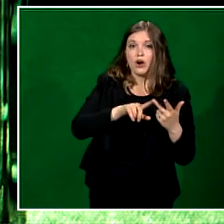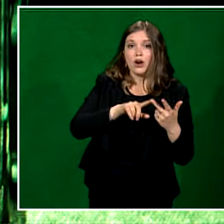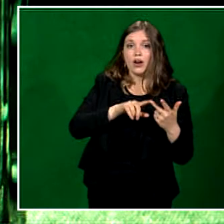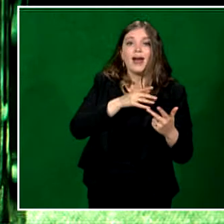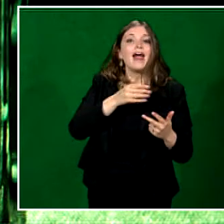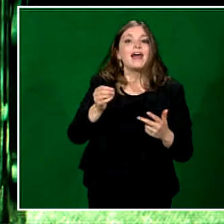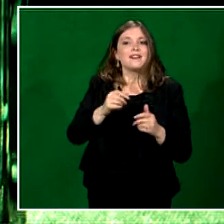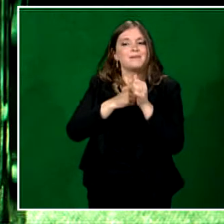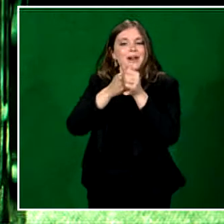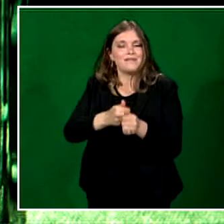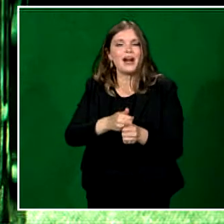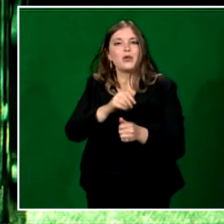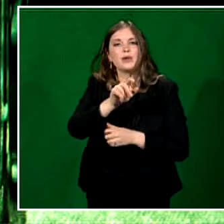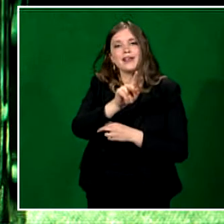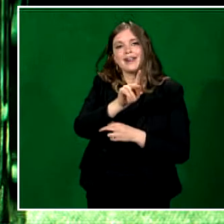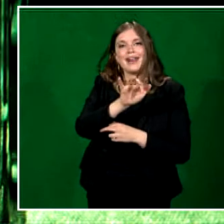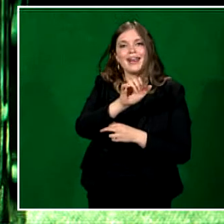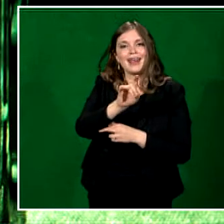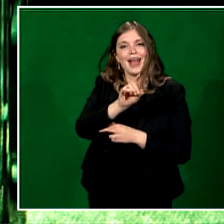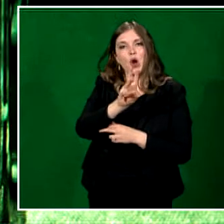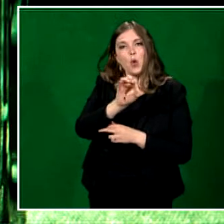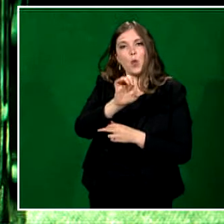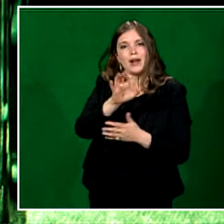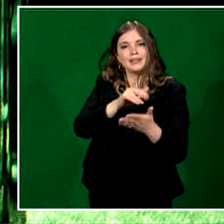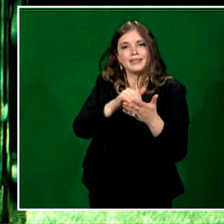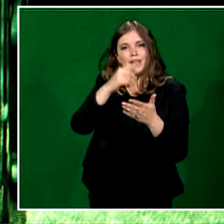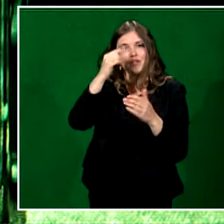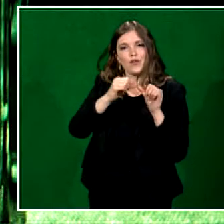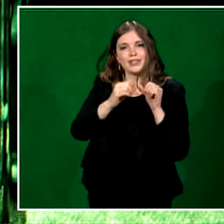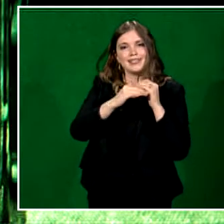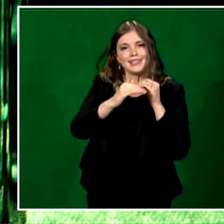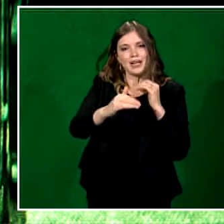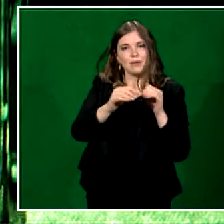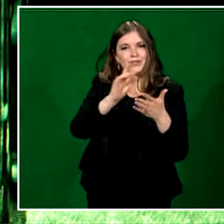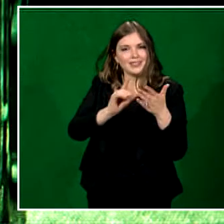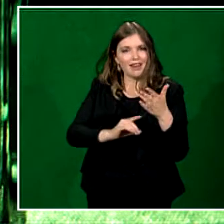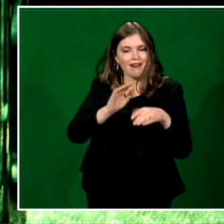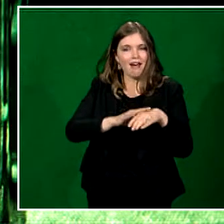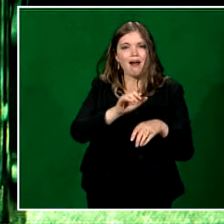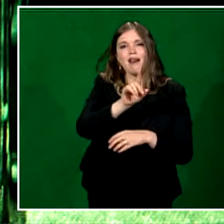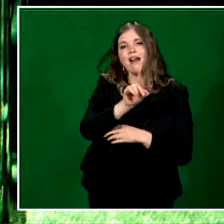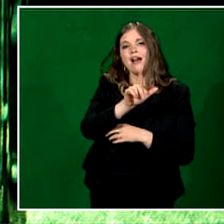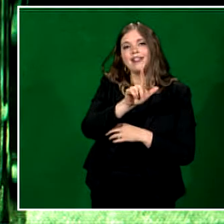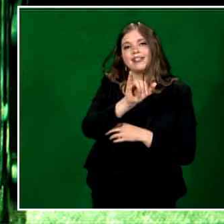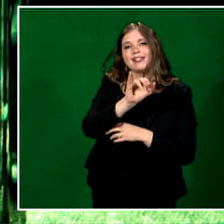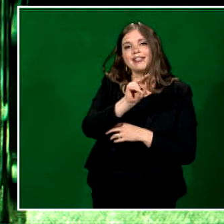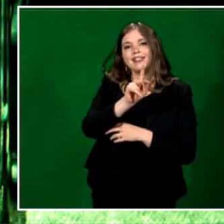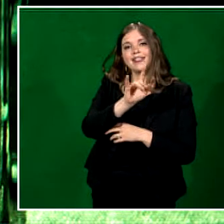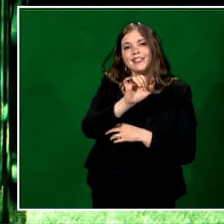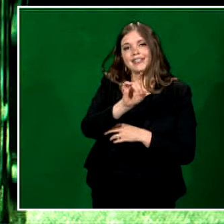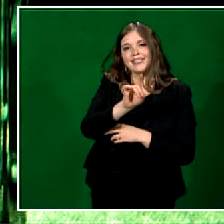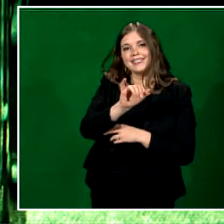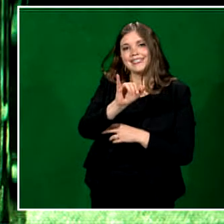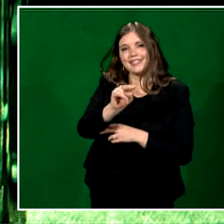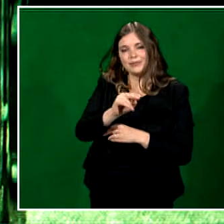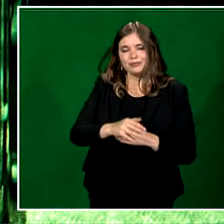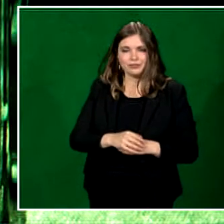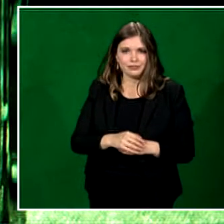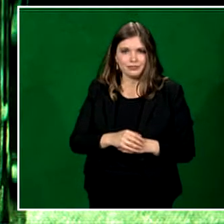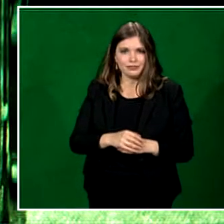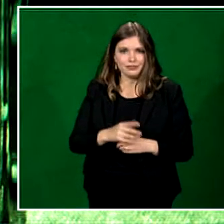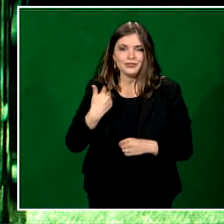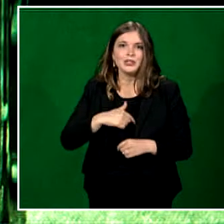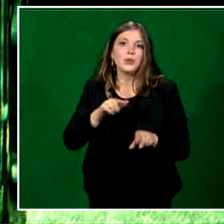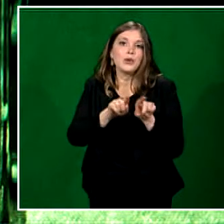Wege Center for Sustainable Design on LinkedIn. We also have a Wege Prize competitions